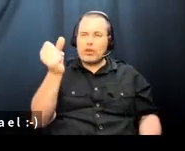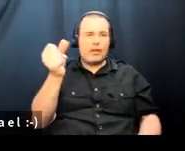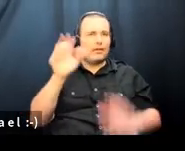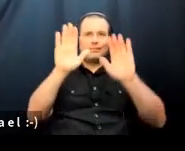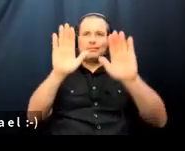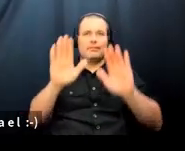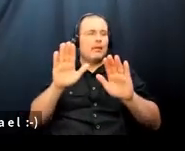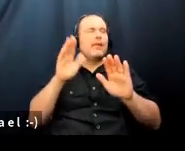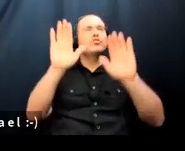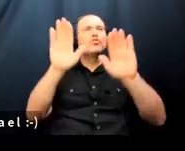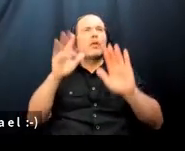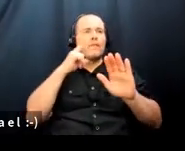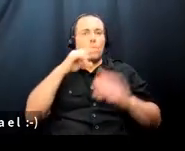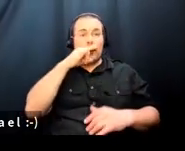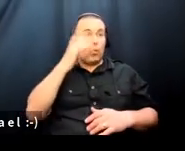changes quickly.